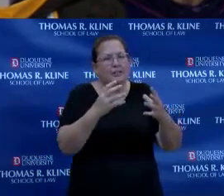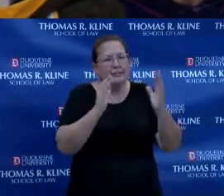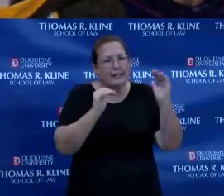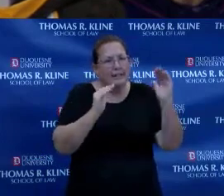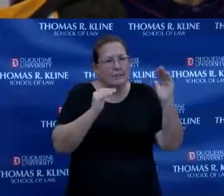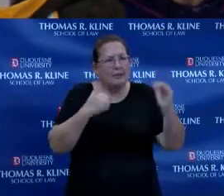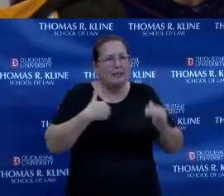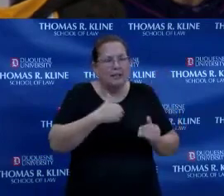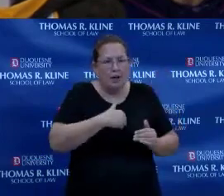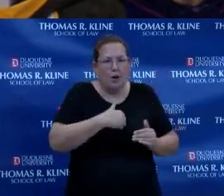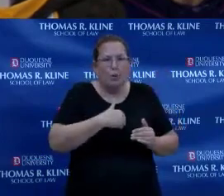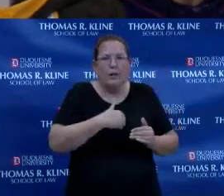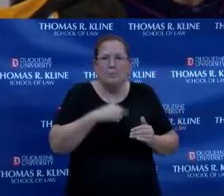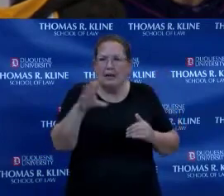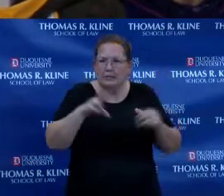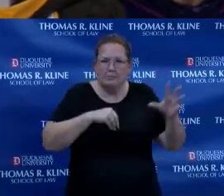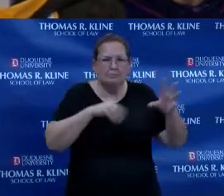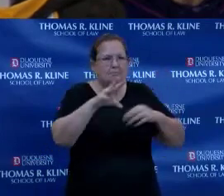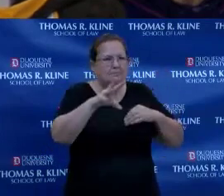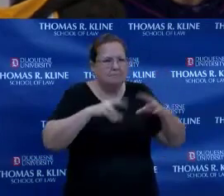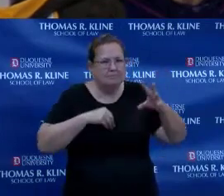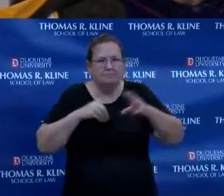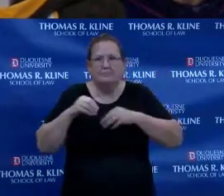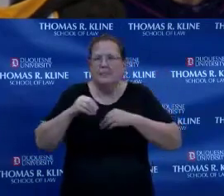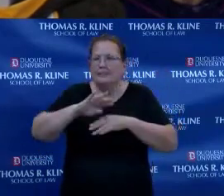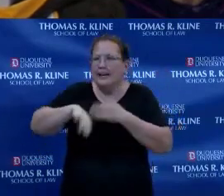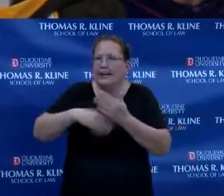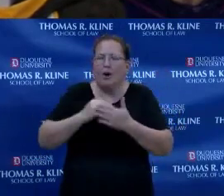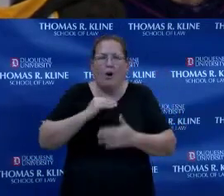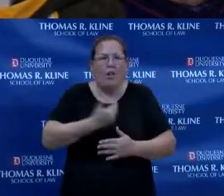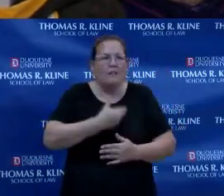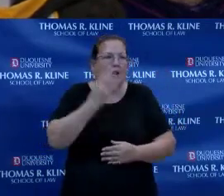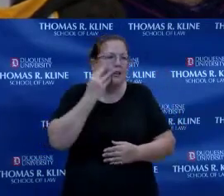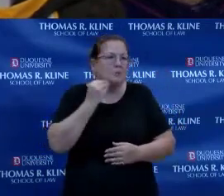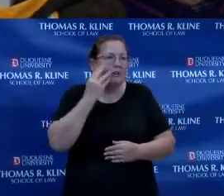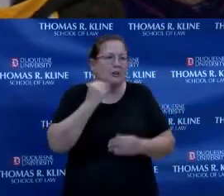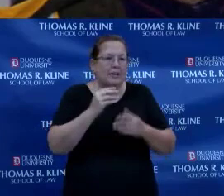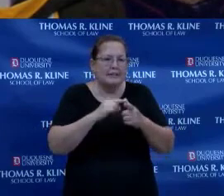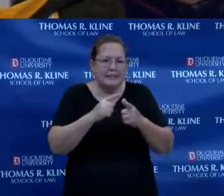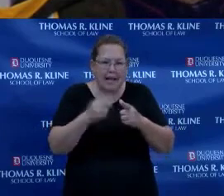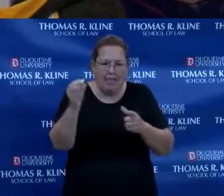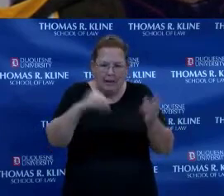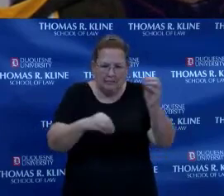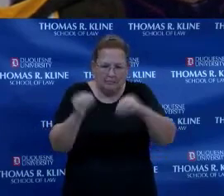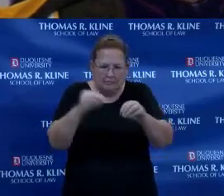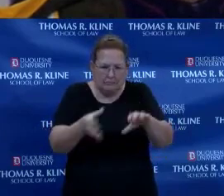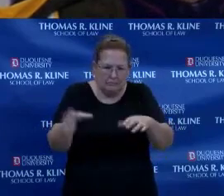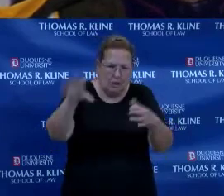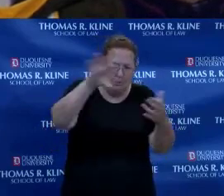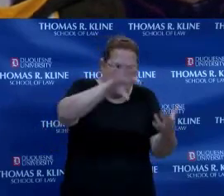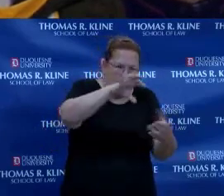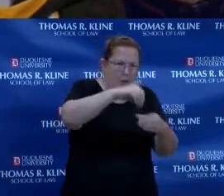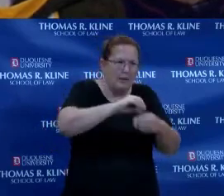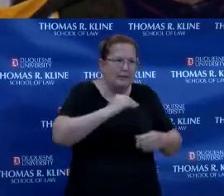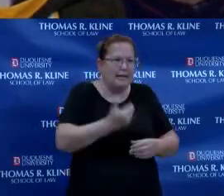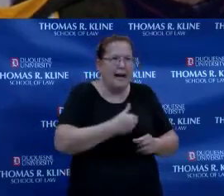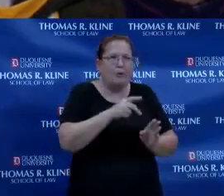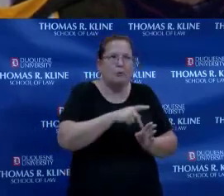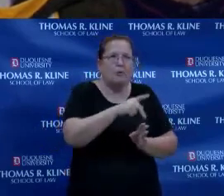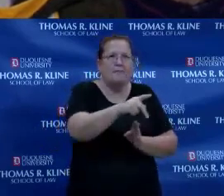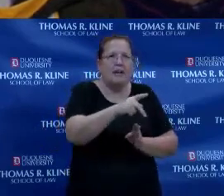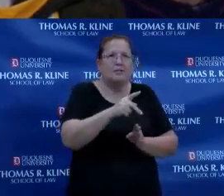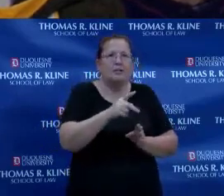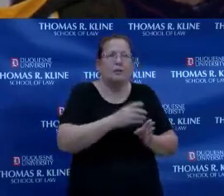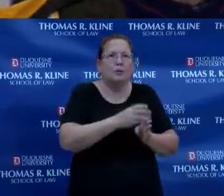the lessons we have learned through life and law school and pour them into our various professional careers. We must